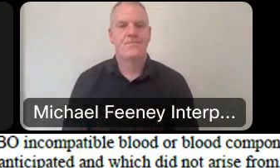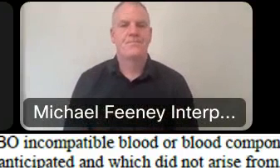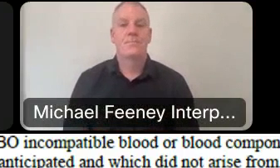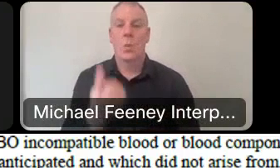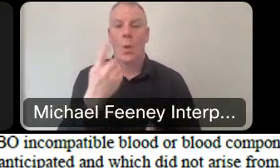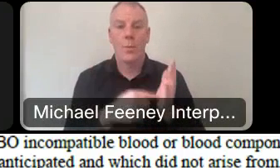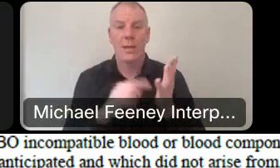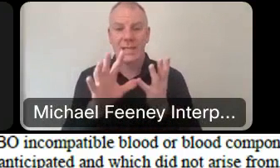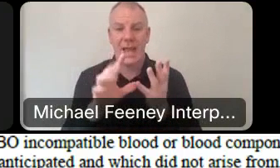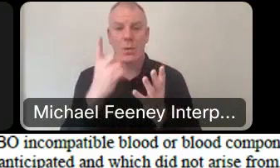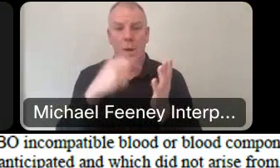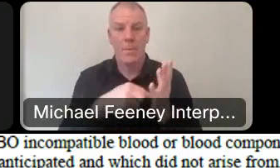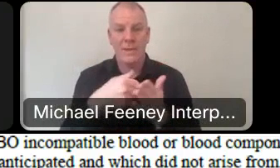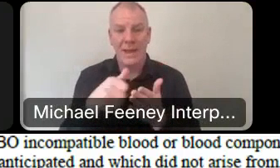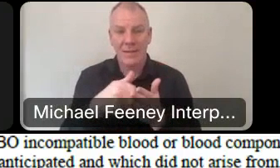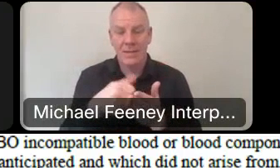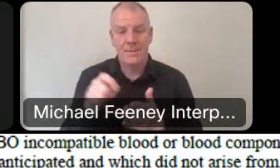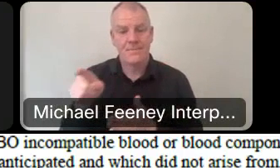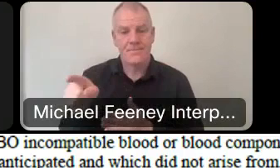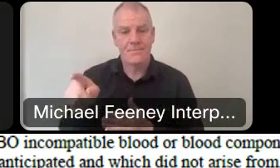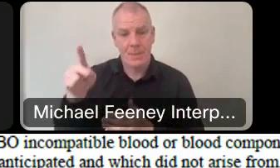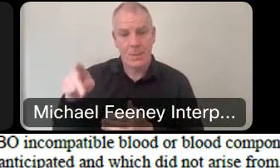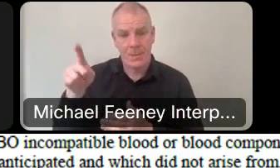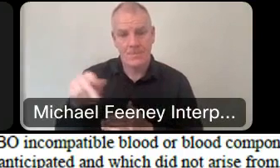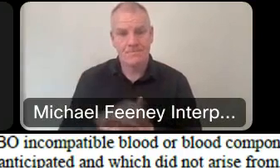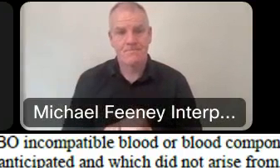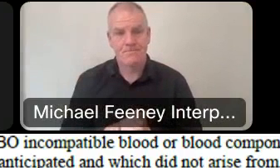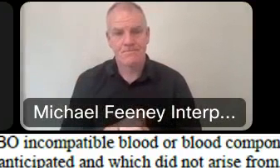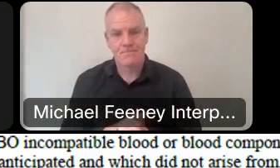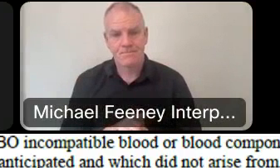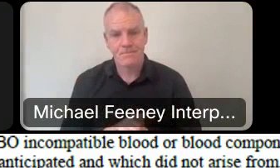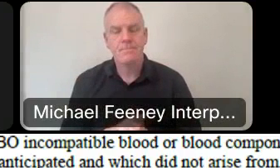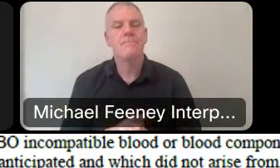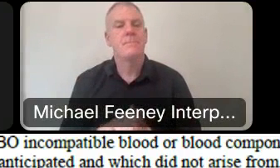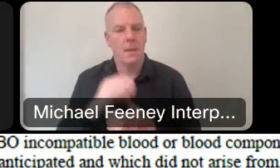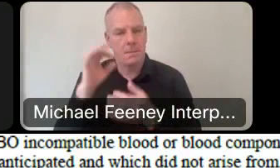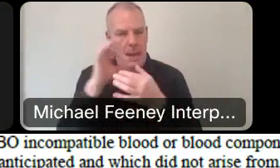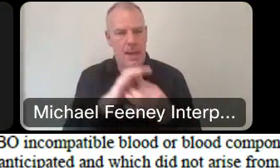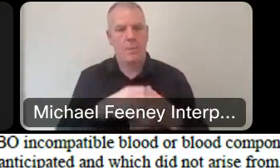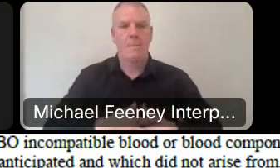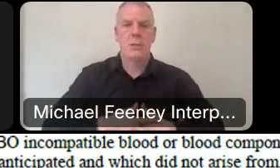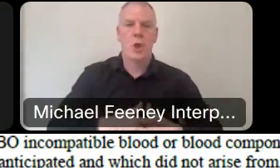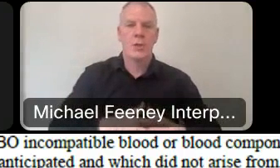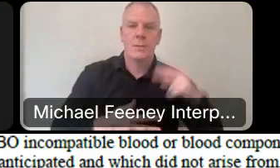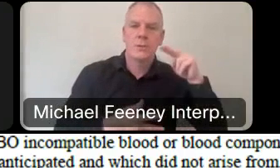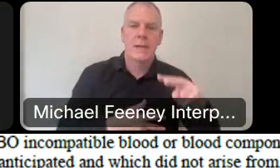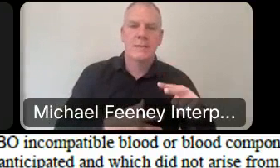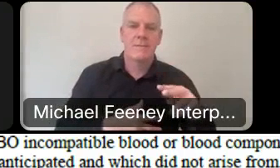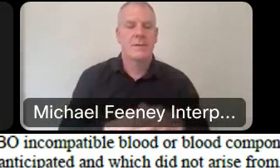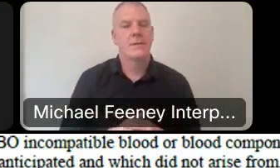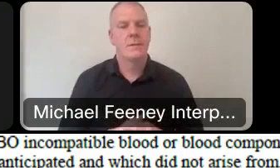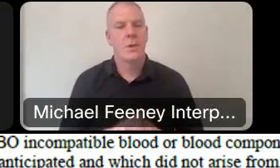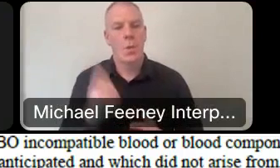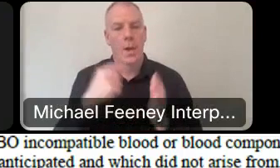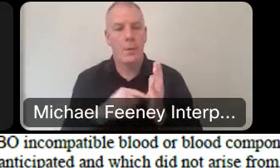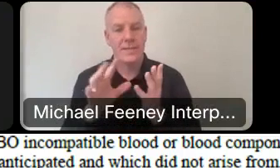1.10 and 1.11, again, very much with the maternity lens. 1.10,